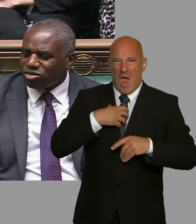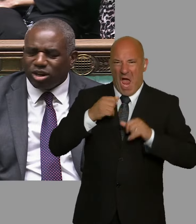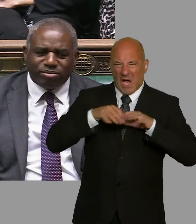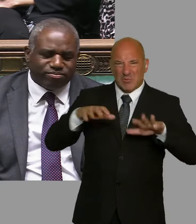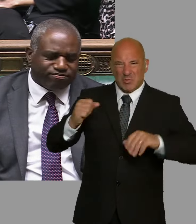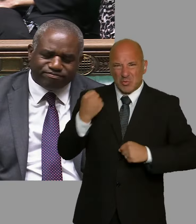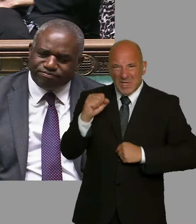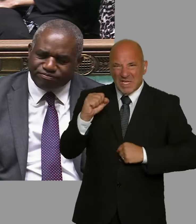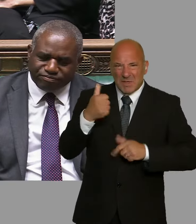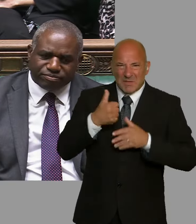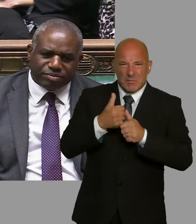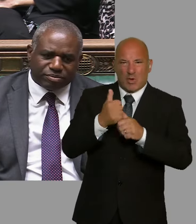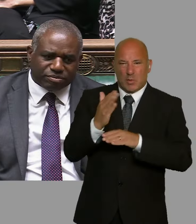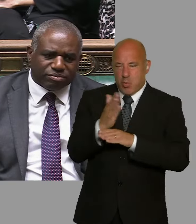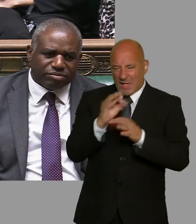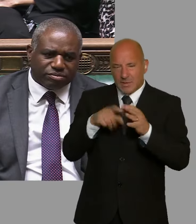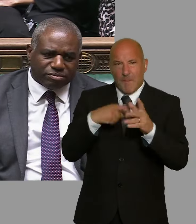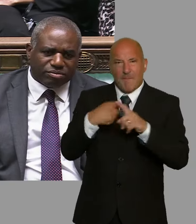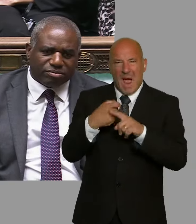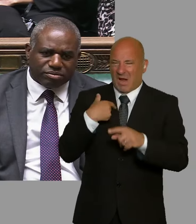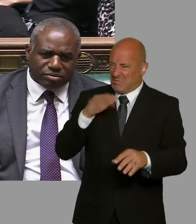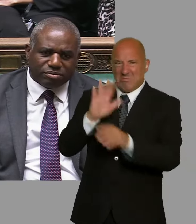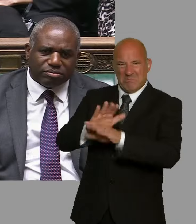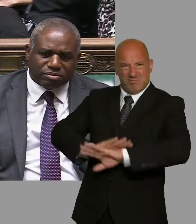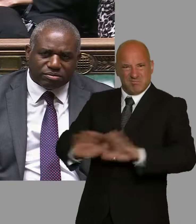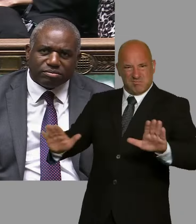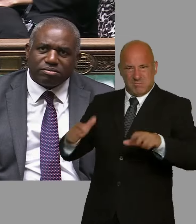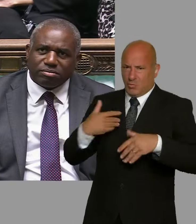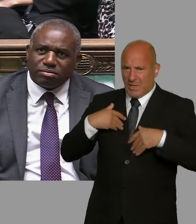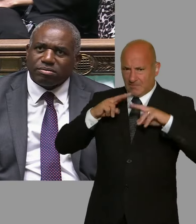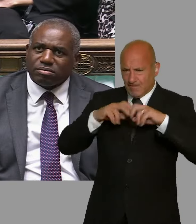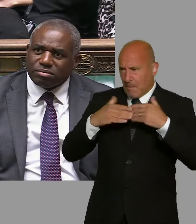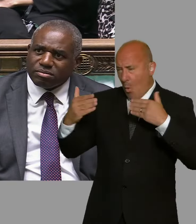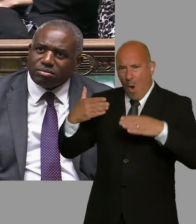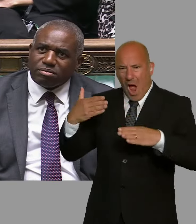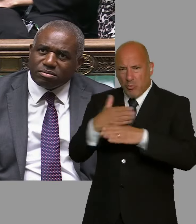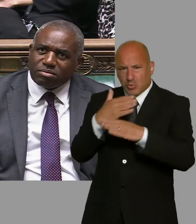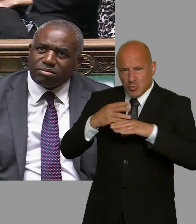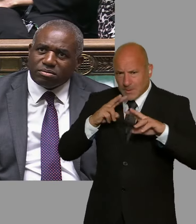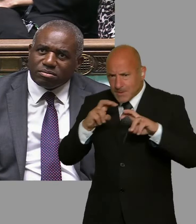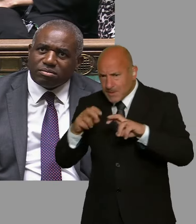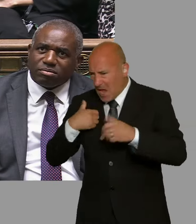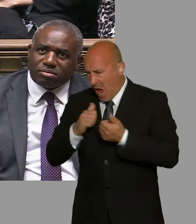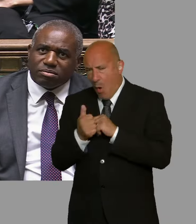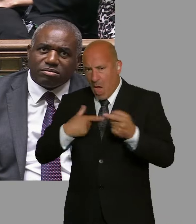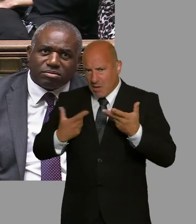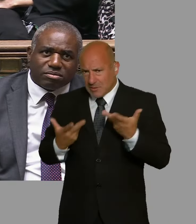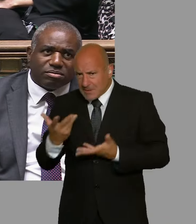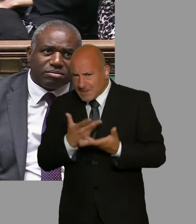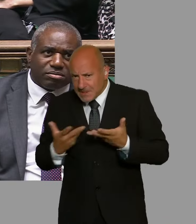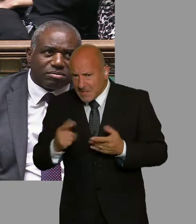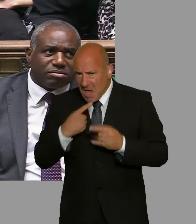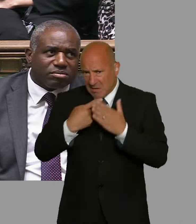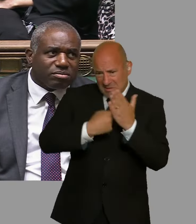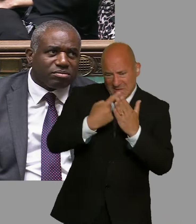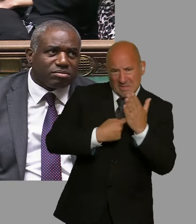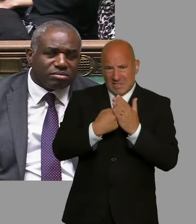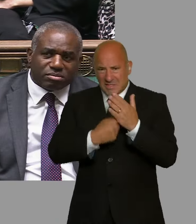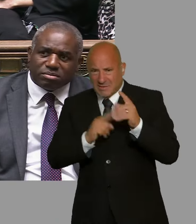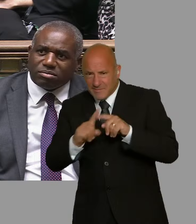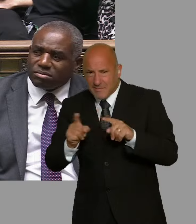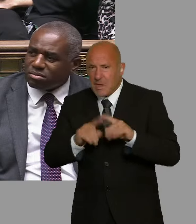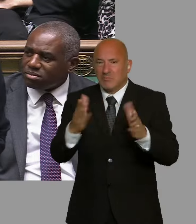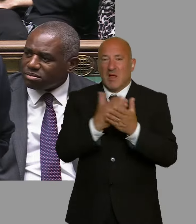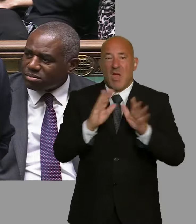who've been held for a very long time to be released. And we desperately need more aid at speed and at volume into Gaza, because it's an appalling